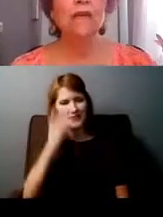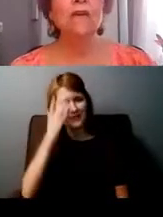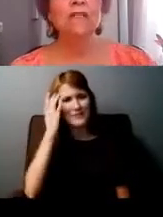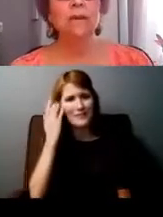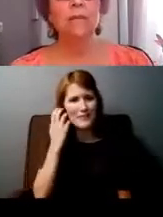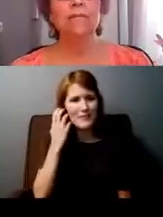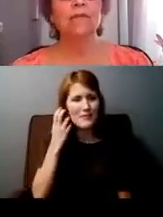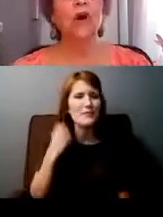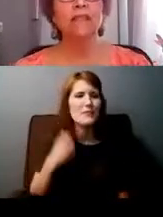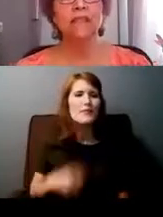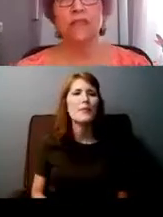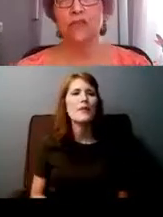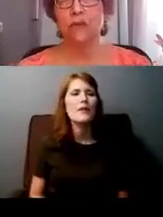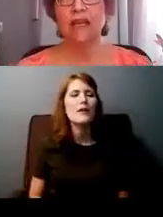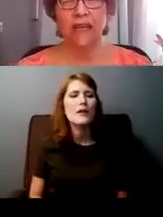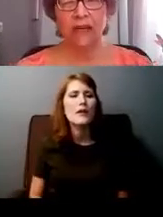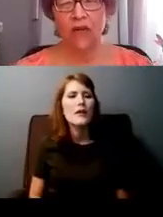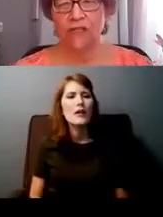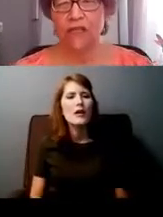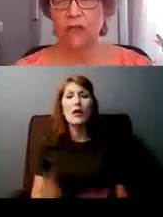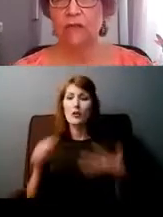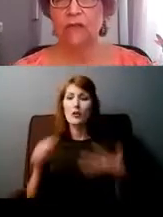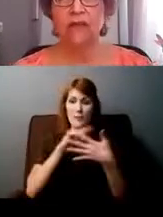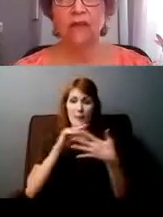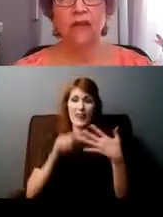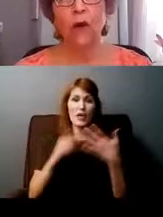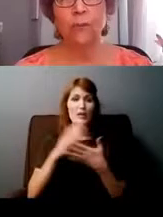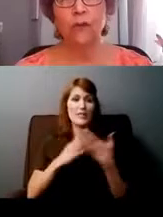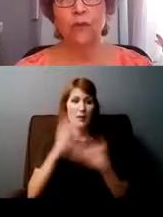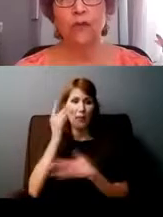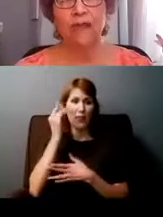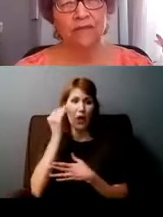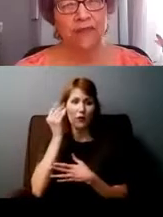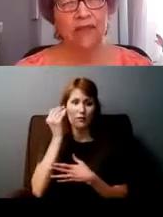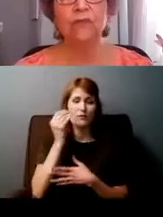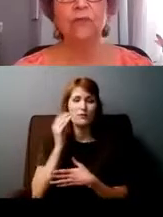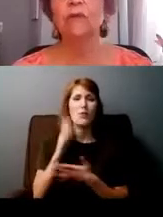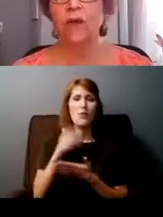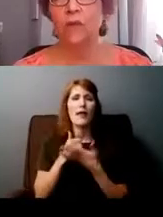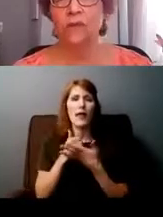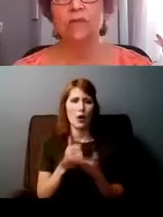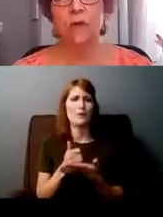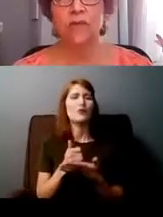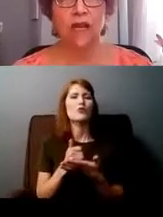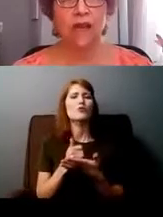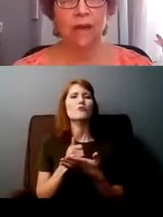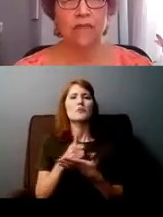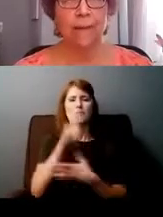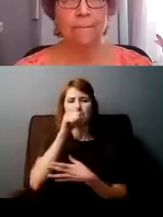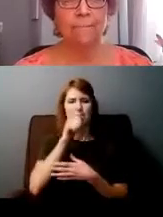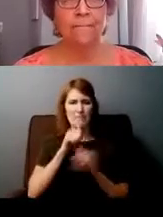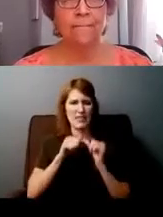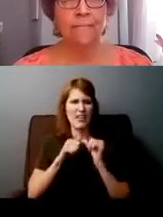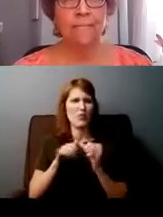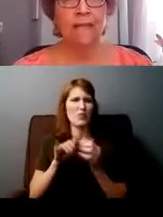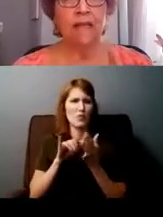So here are some thoughts that you can hang on to that'll help you kind of get through those times.